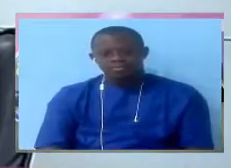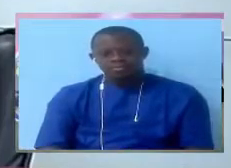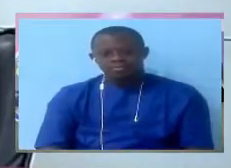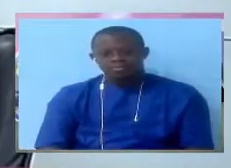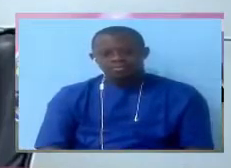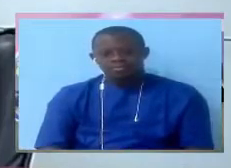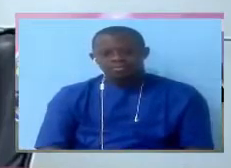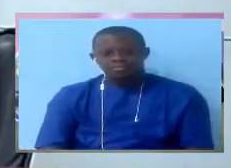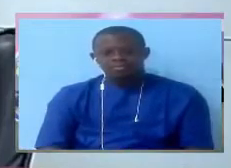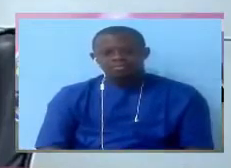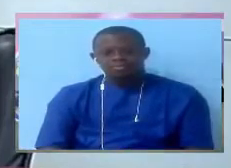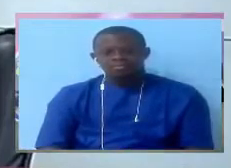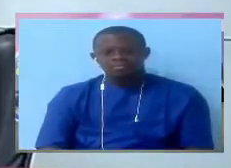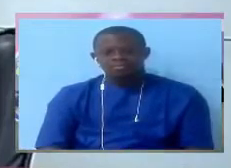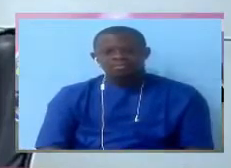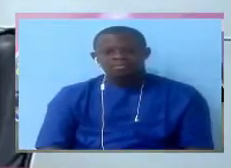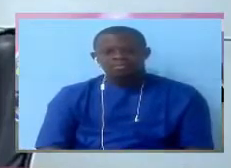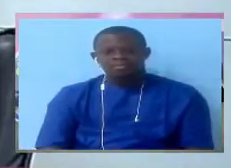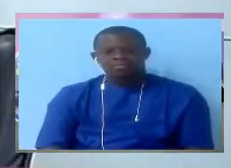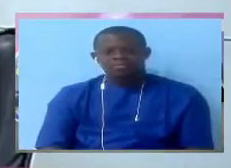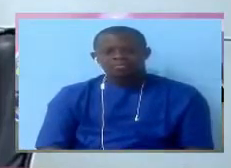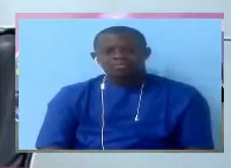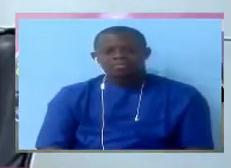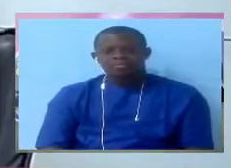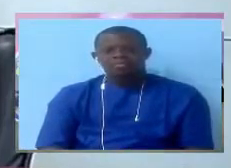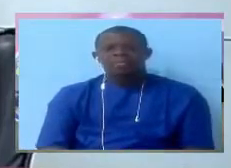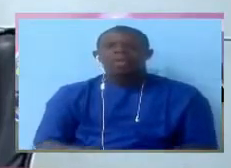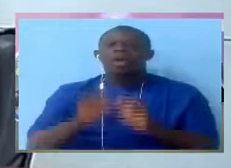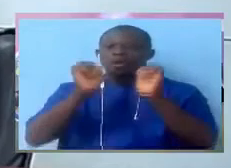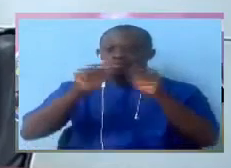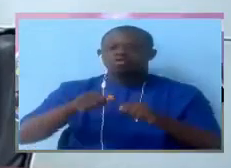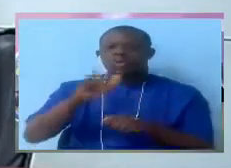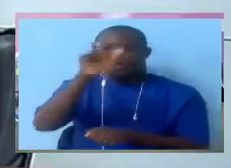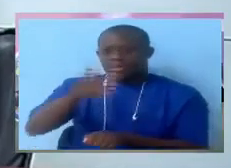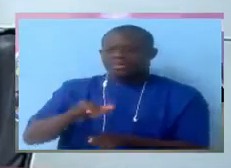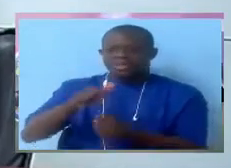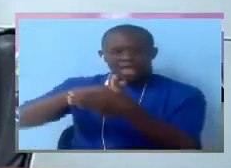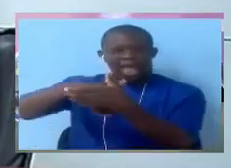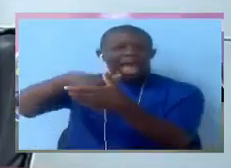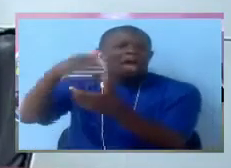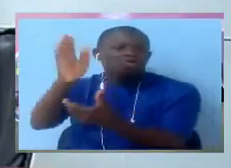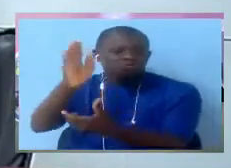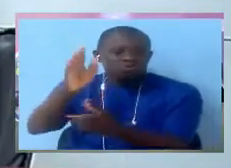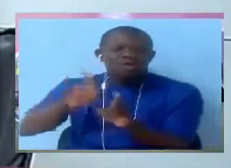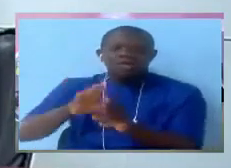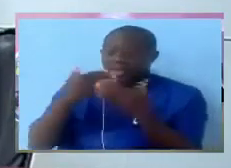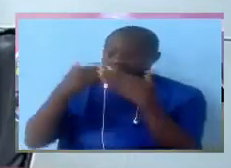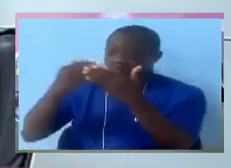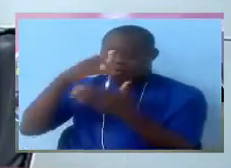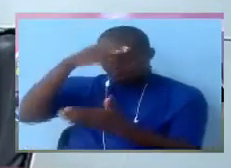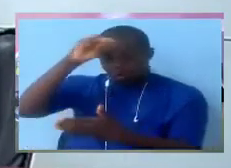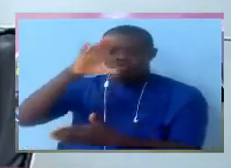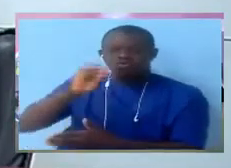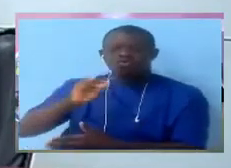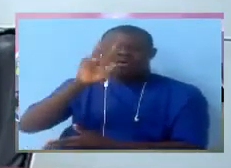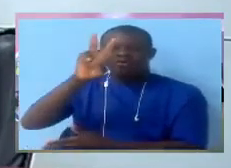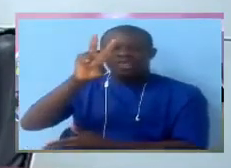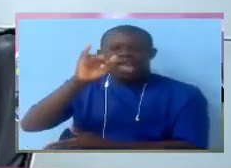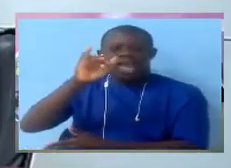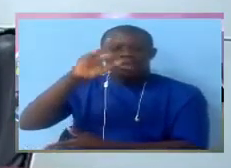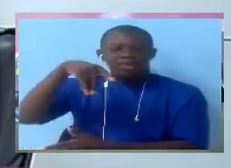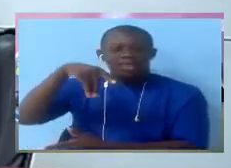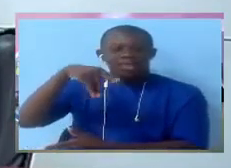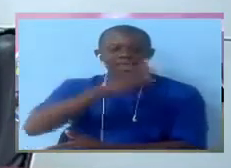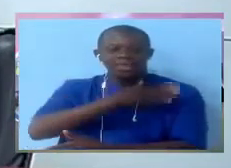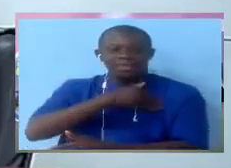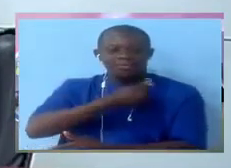cooperating su ko defé dafa gëna ñu ne boy ñu VIP VIP treatment ko he will go out and tell the boys to give the